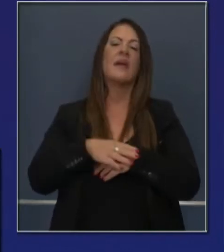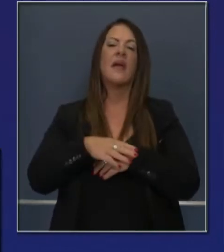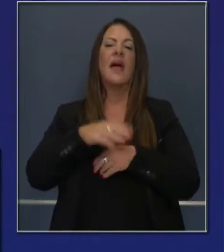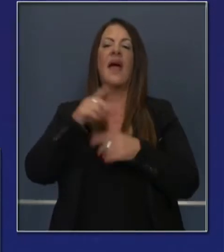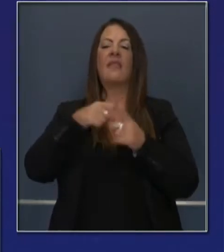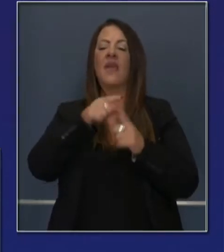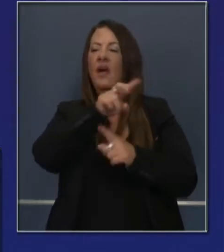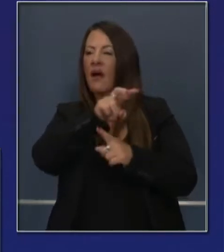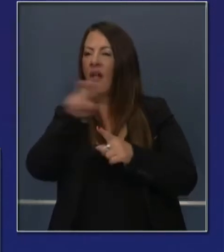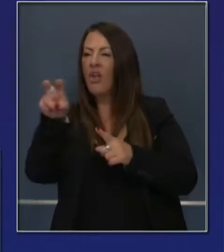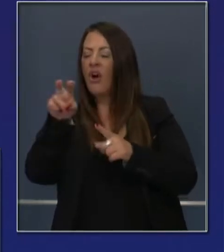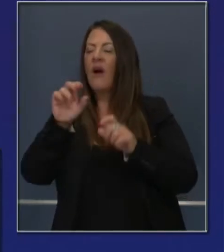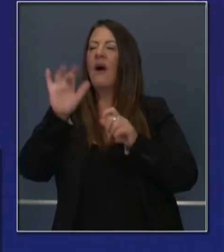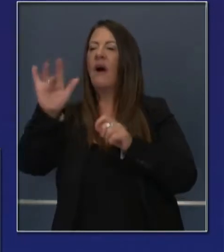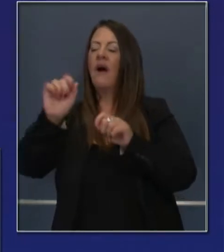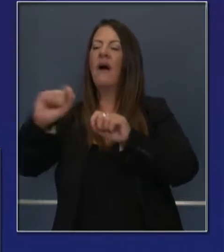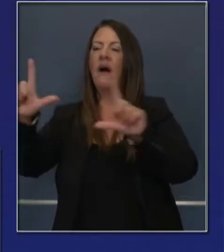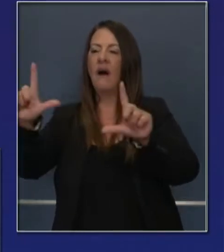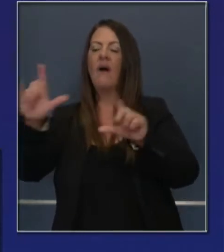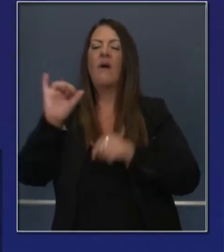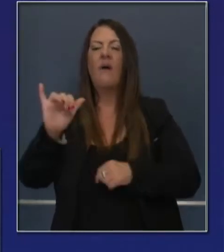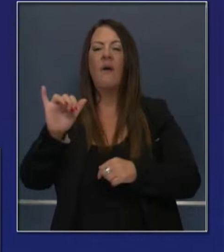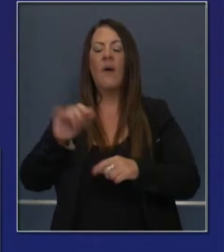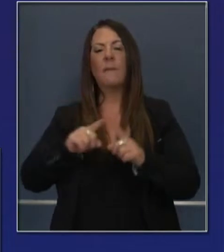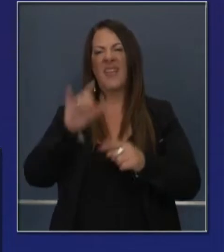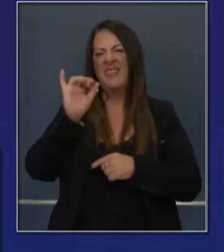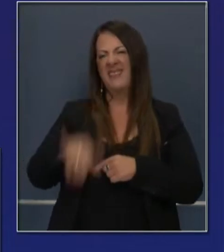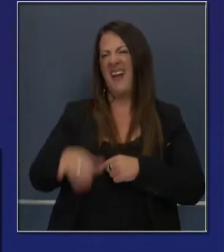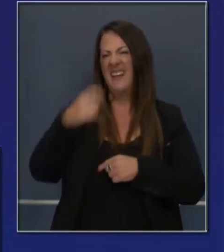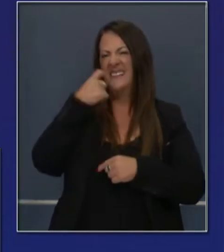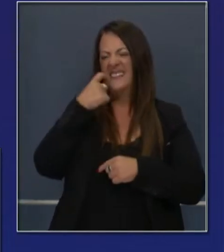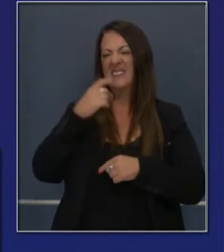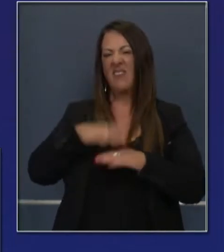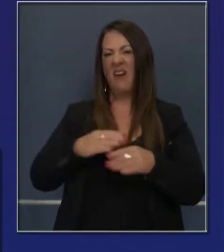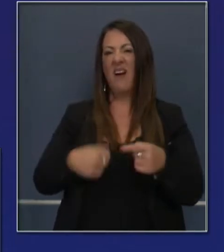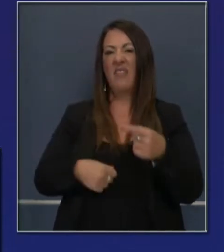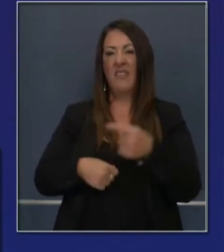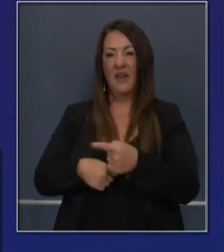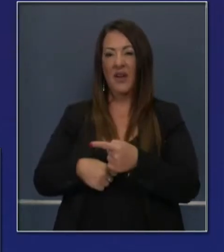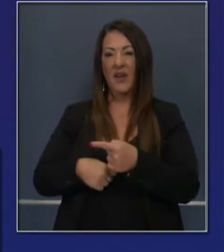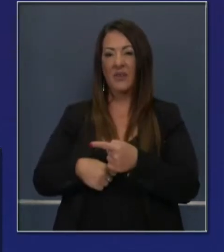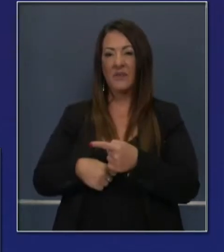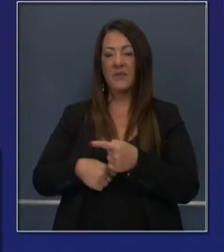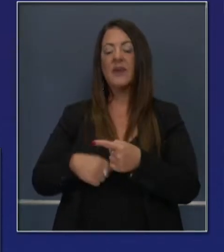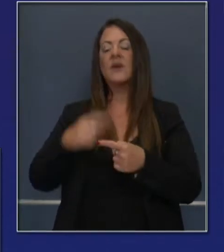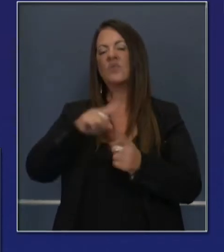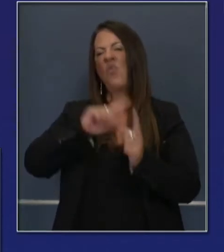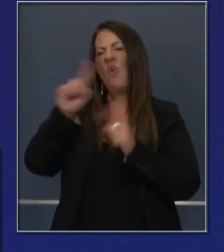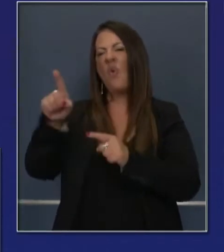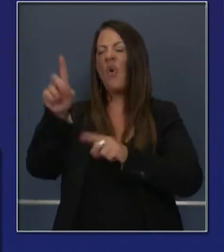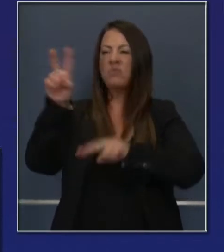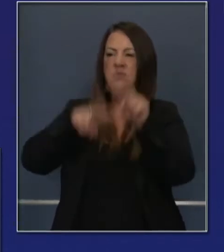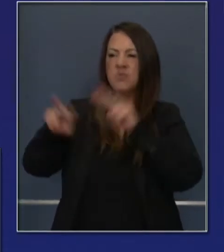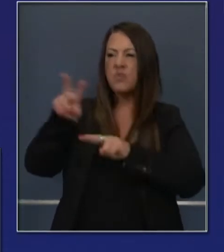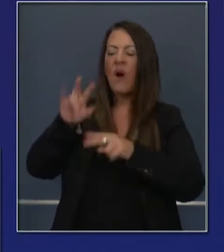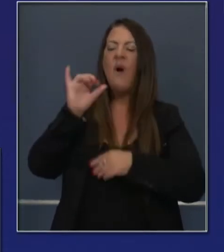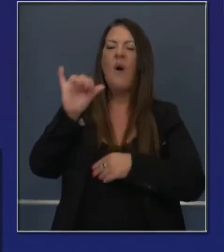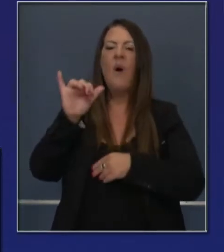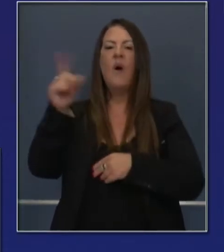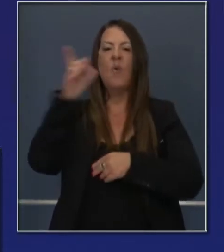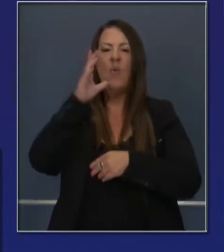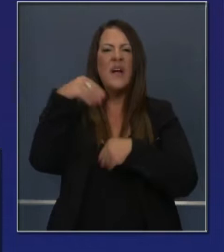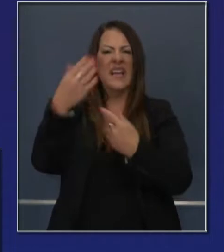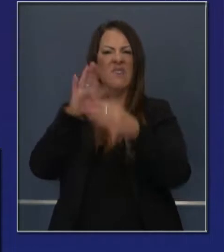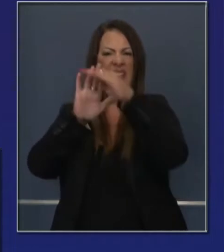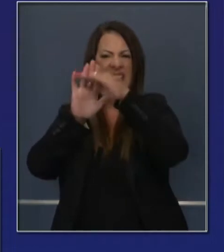COVID-19.ca.gov. But this new Housing is Key site is a website that will provide guidance, more importantly, resources, again, not just for